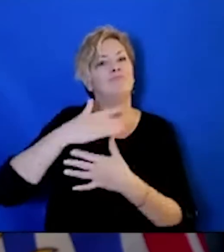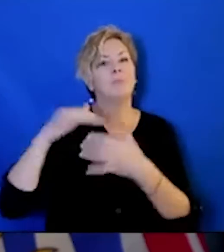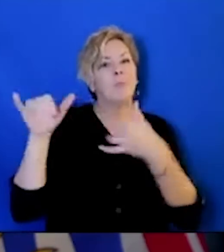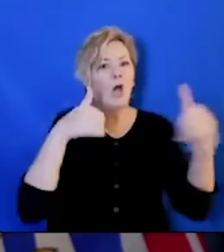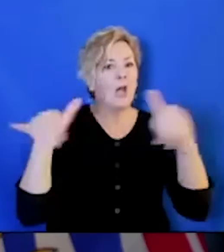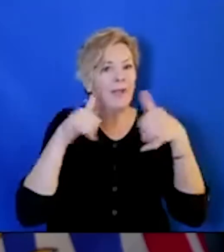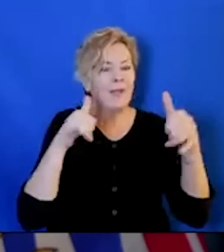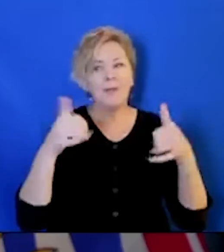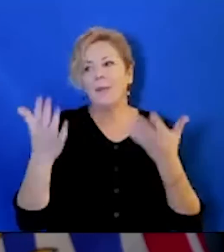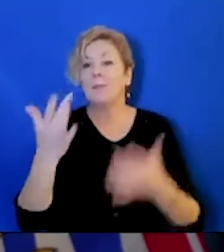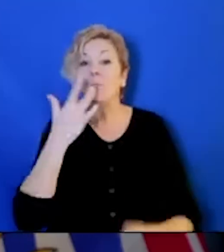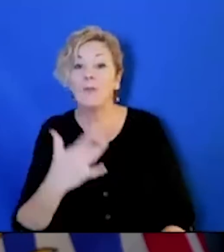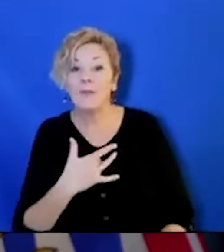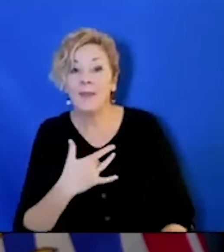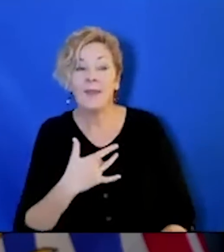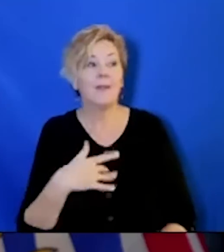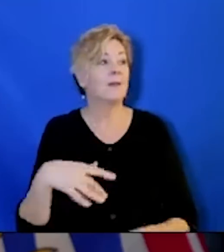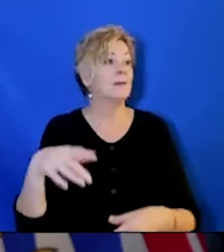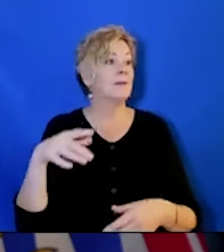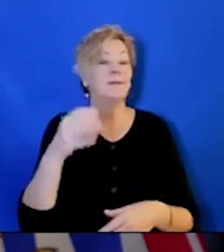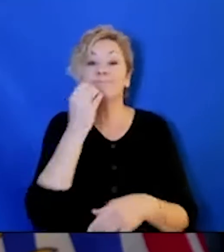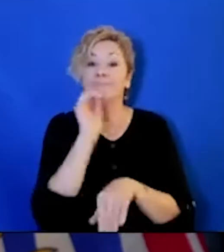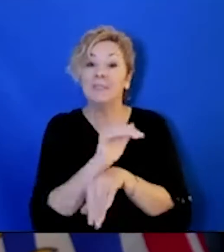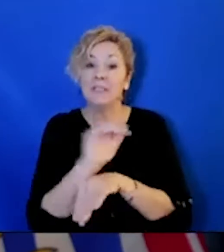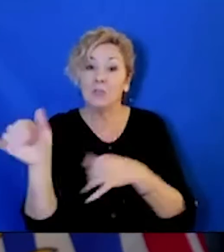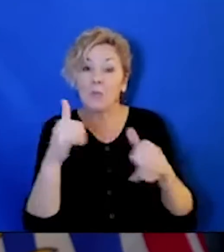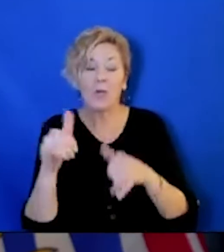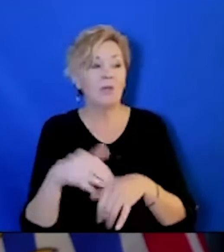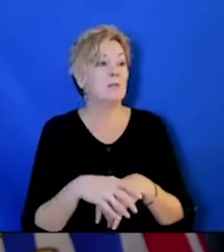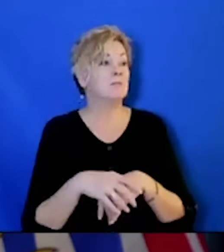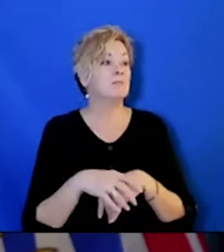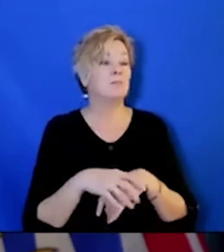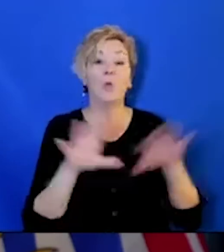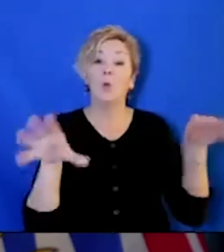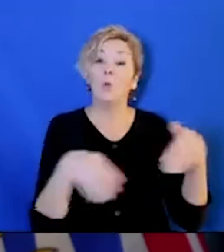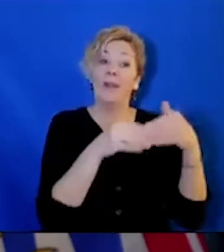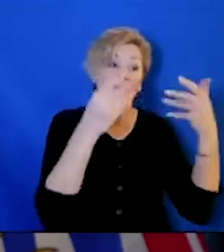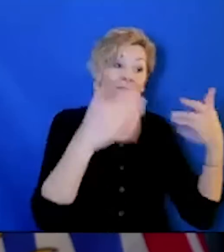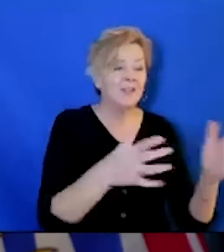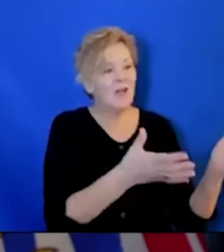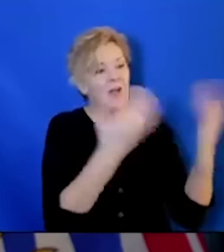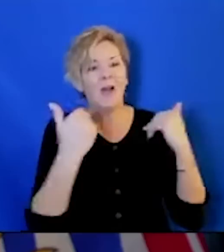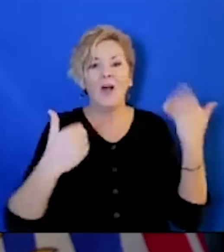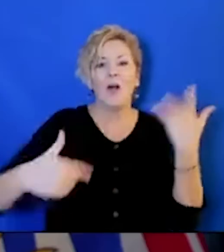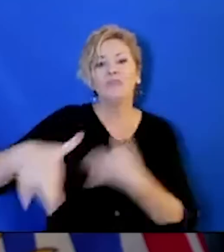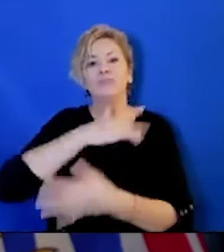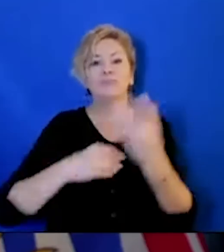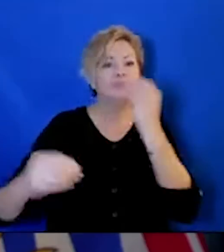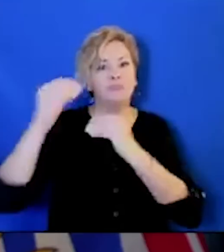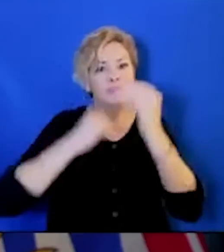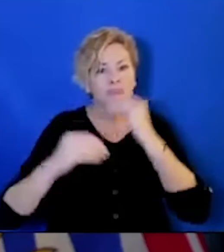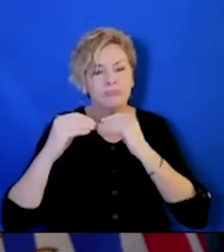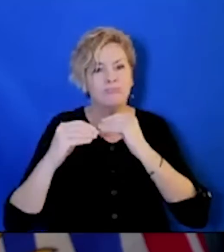party, a dinner party, having people over for receptions after weddings, etc. We know as well that